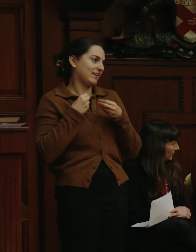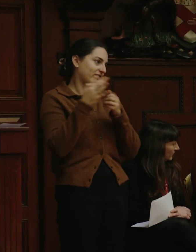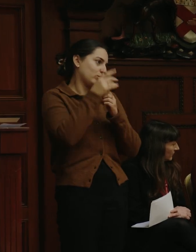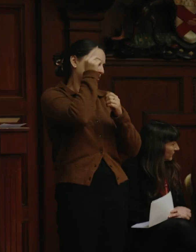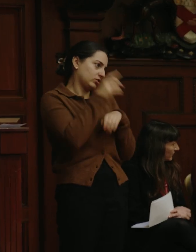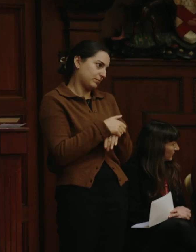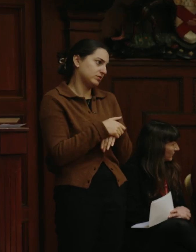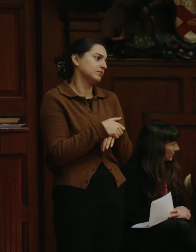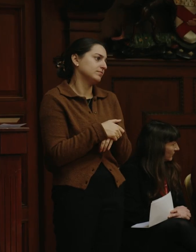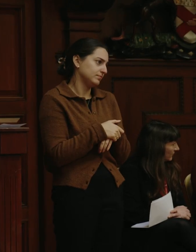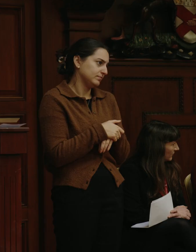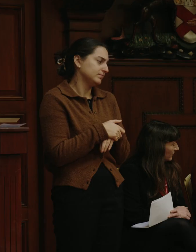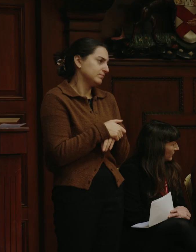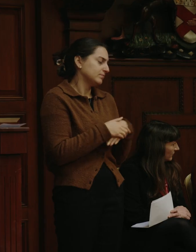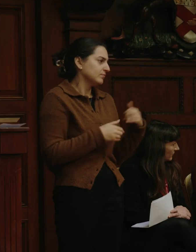So